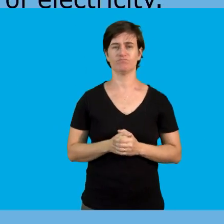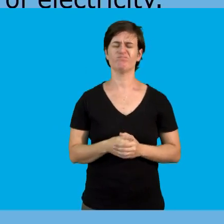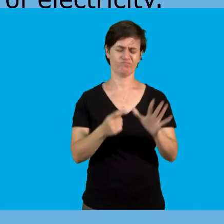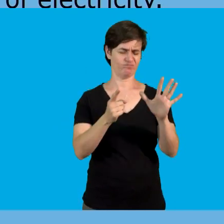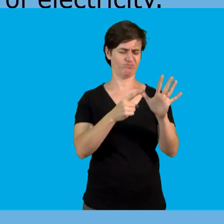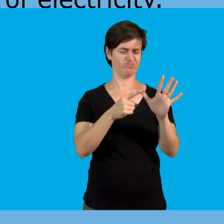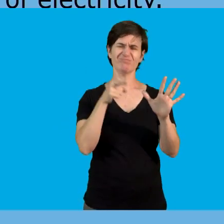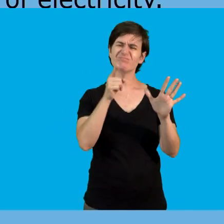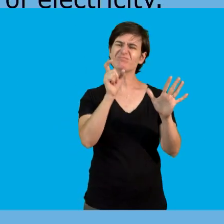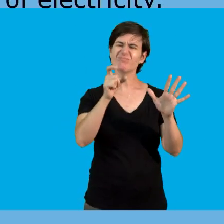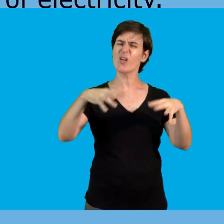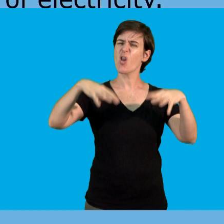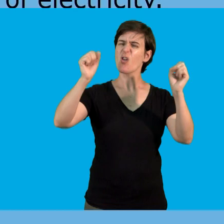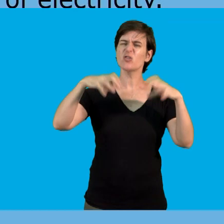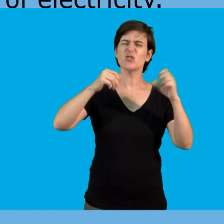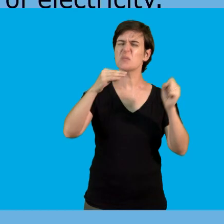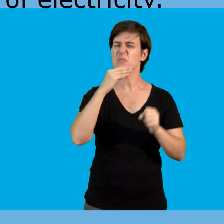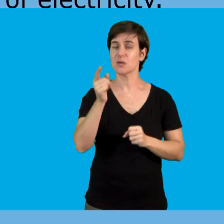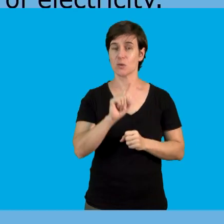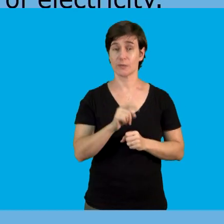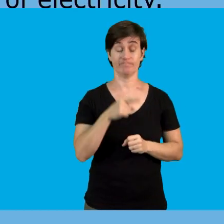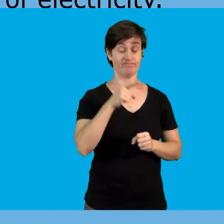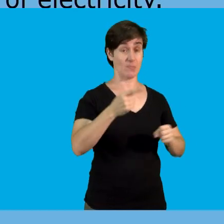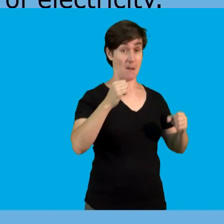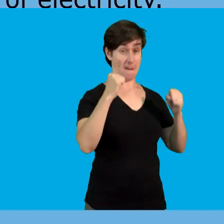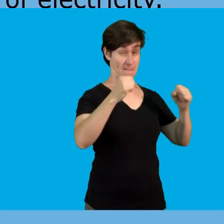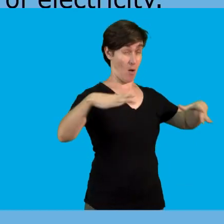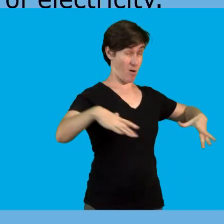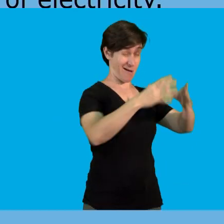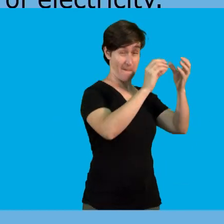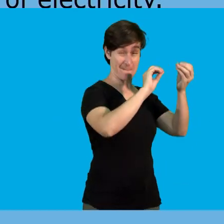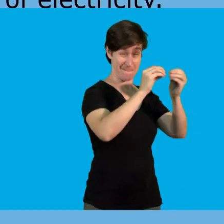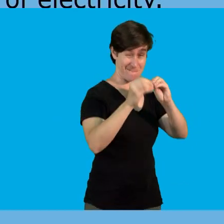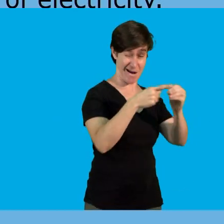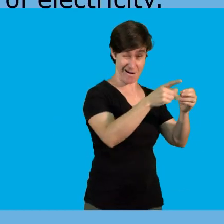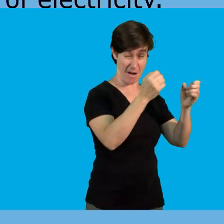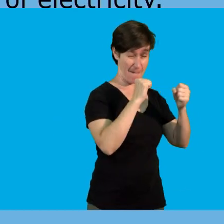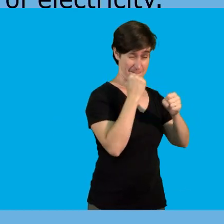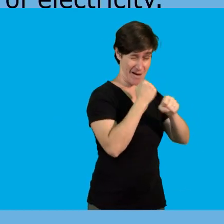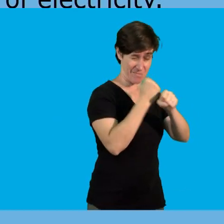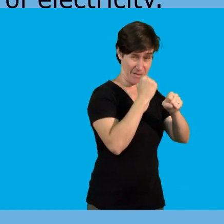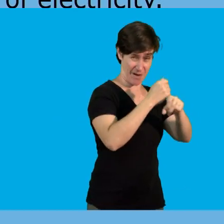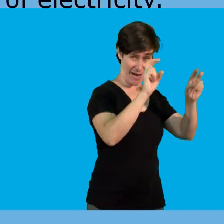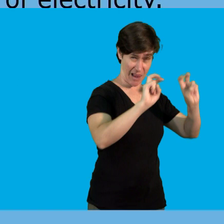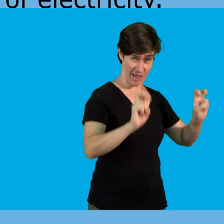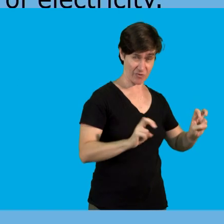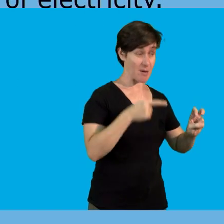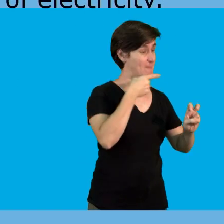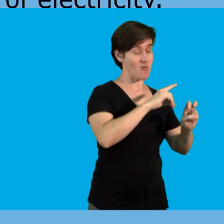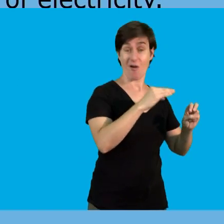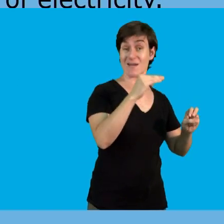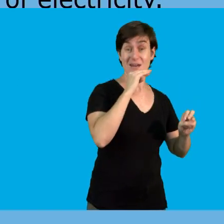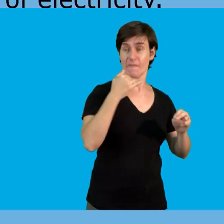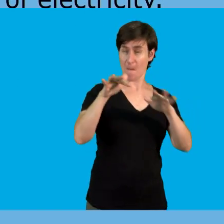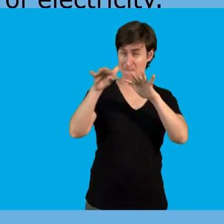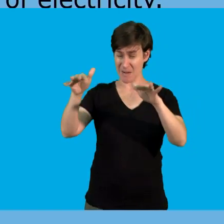is meant by load shedding is when the supply of this electricity does not meet the demand, we're therefore going to institute